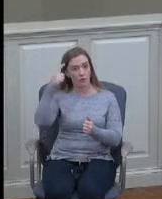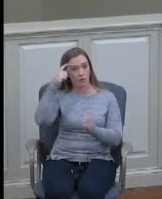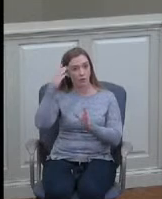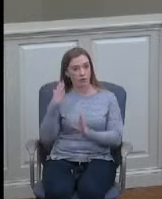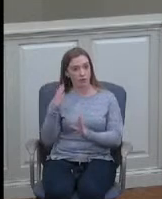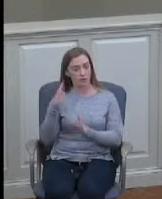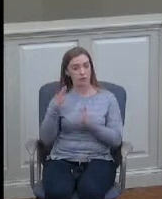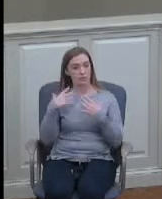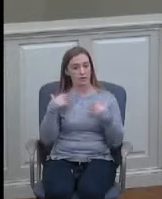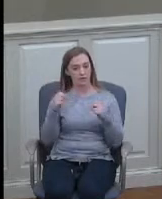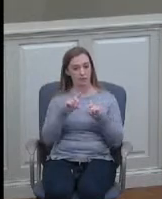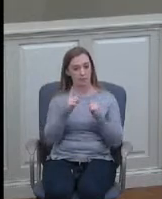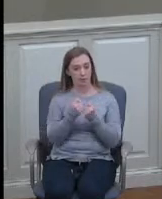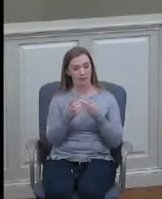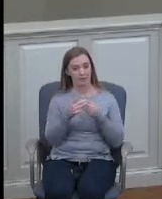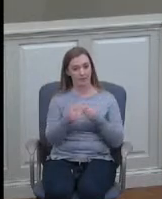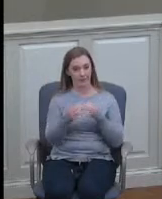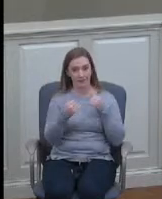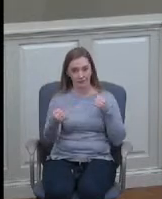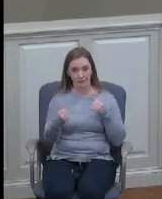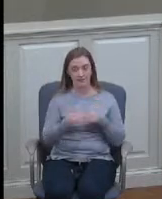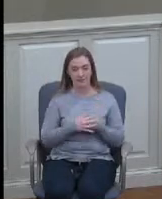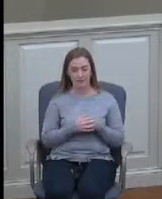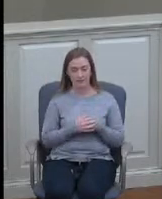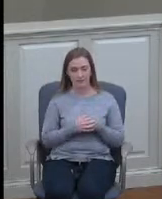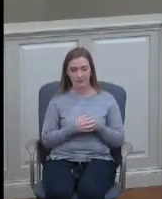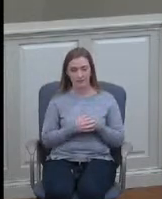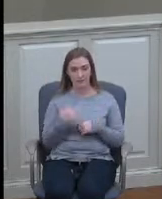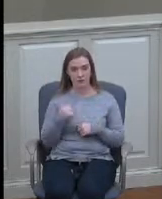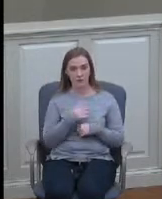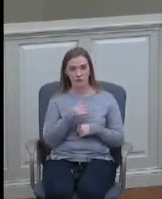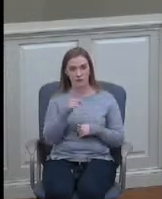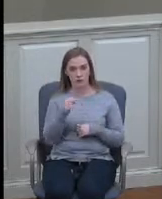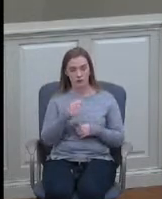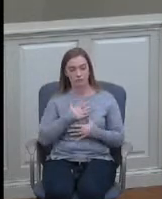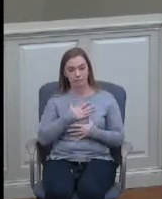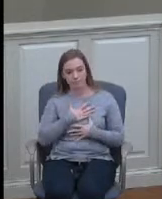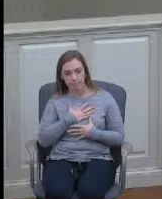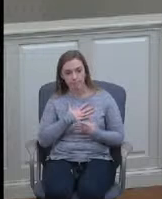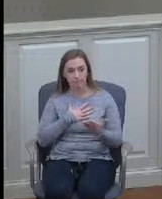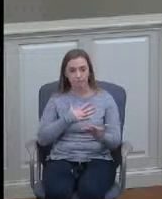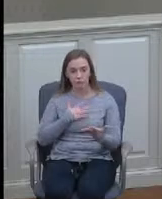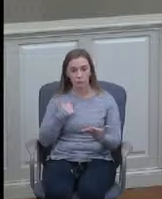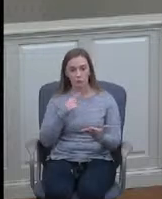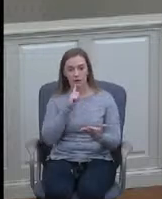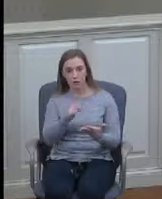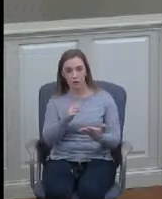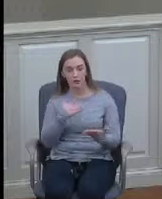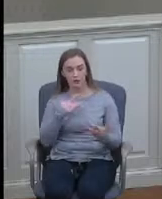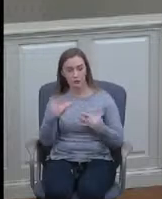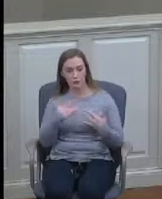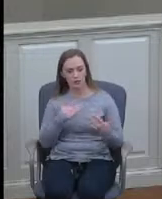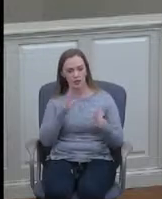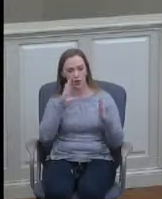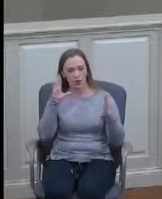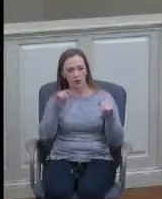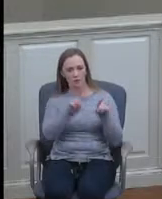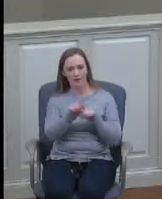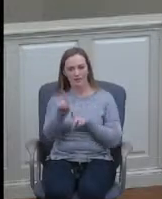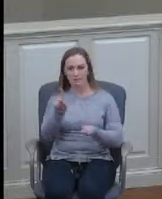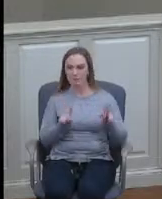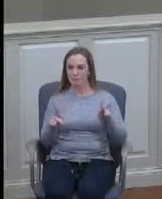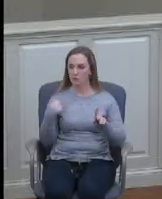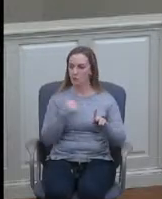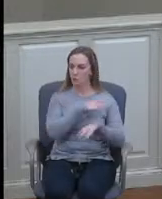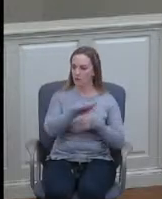health department's guidelines. But we do sympathize, we are concerned, and I hope as individuals, we're all following